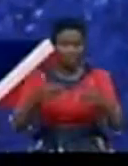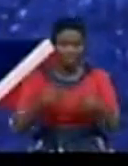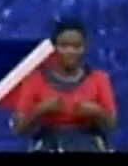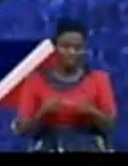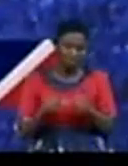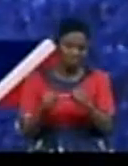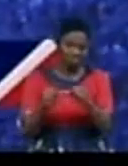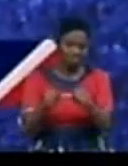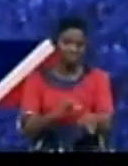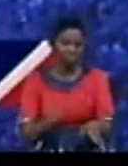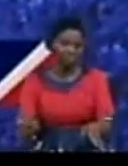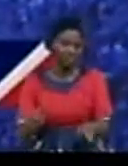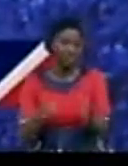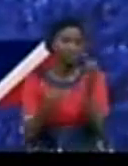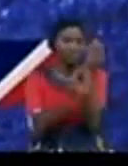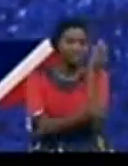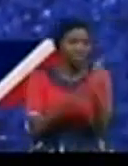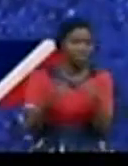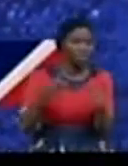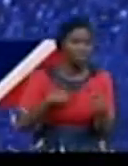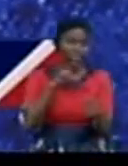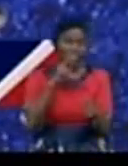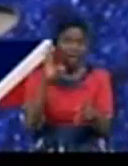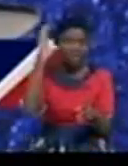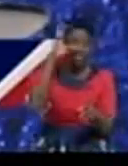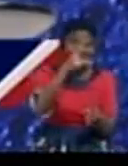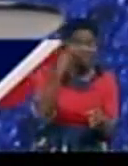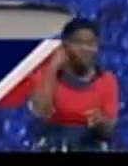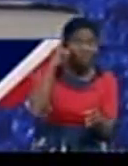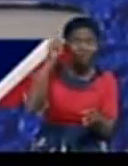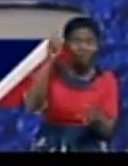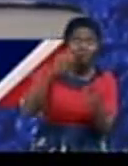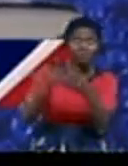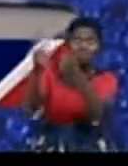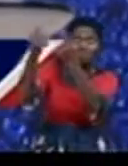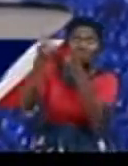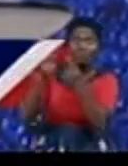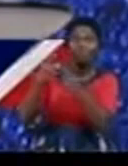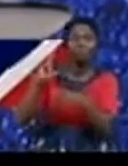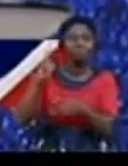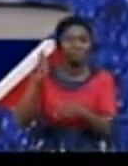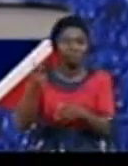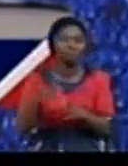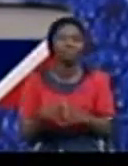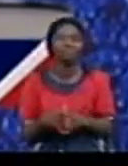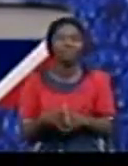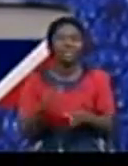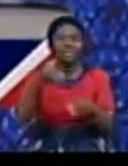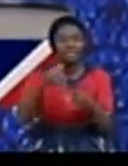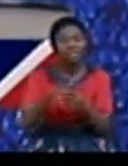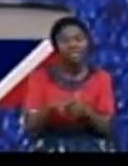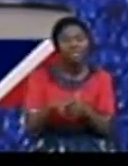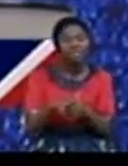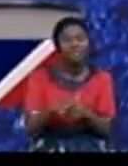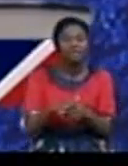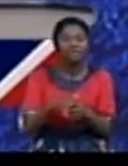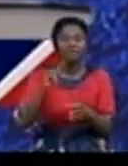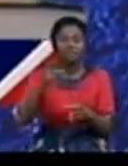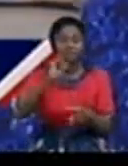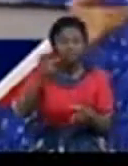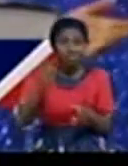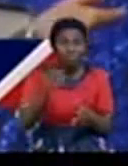one to come. In 1 John chapter 3 verse 5, it tells us, 1 John chapter 3